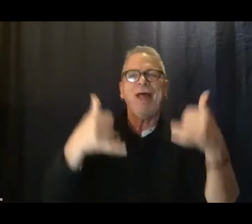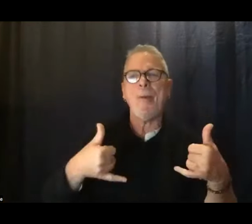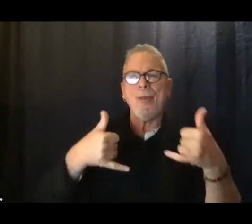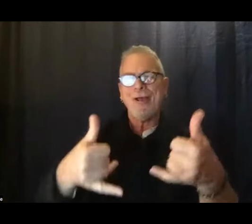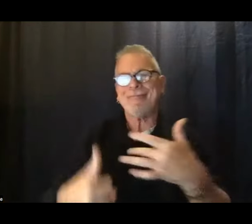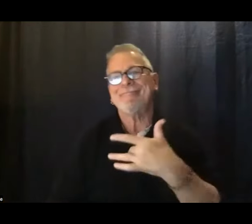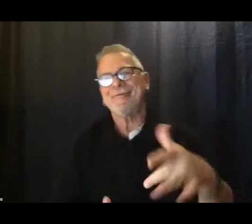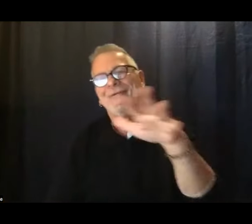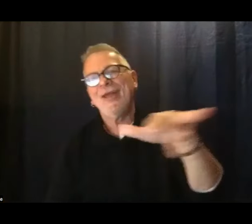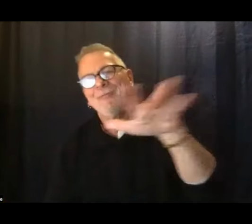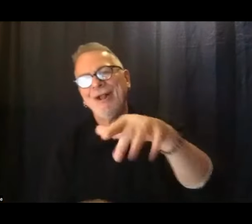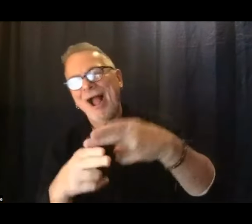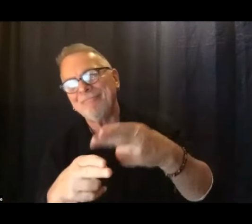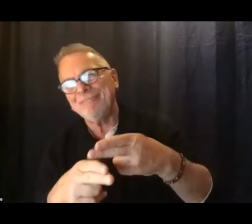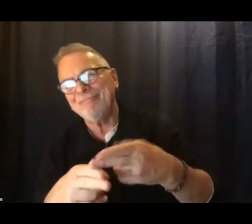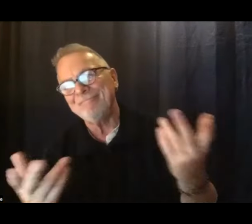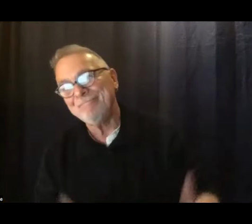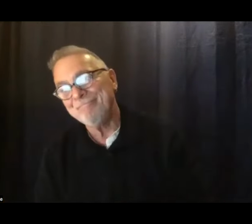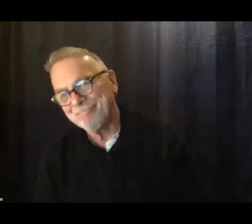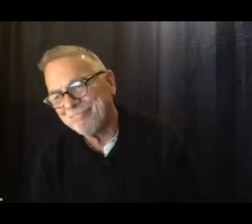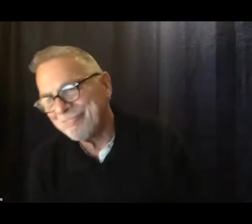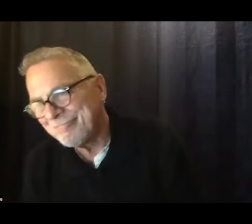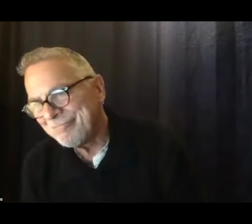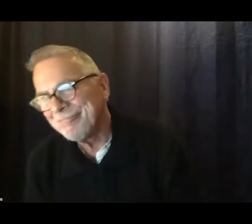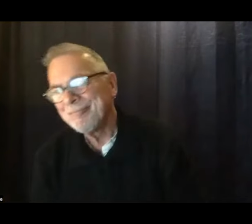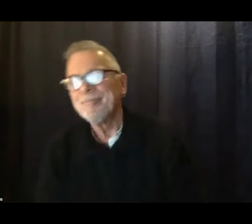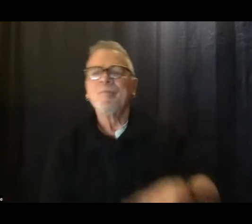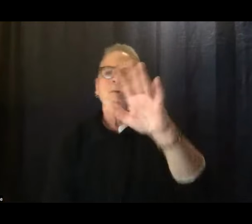complaint in regards to fingerspelling because the context is